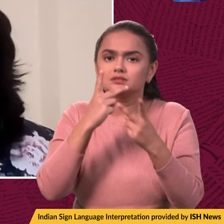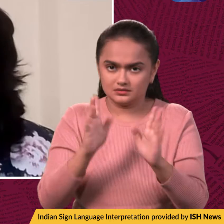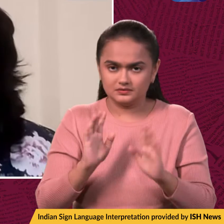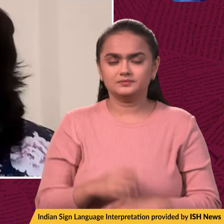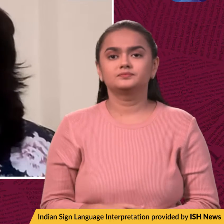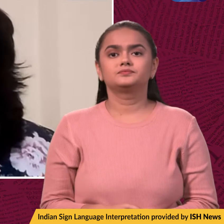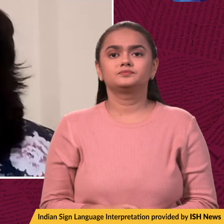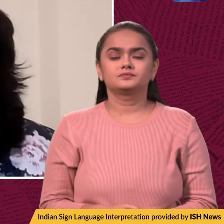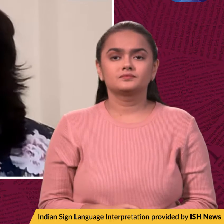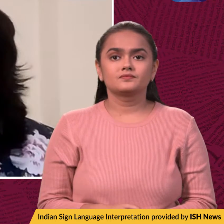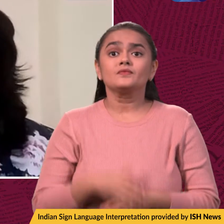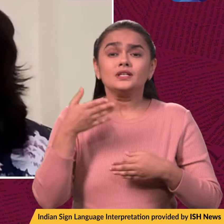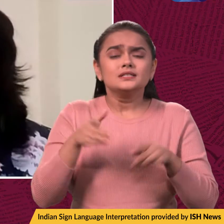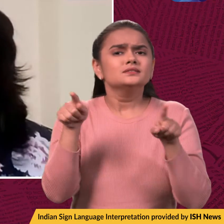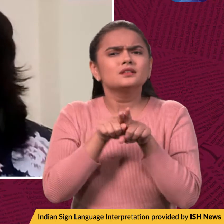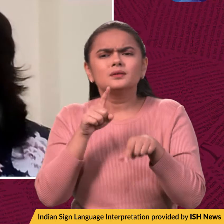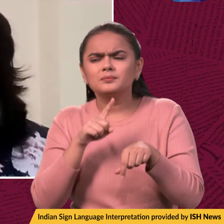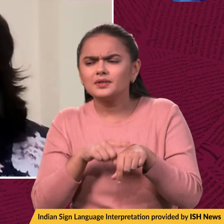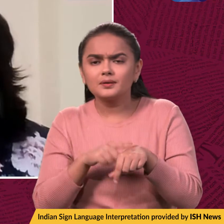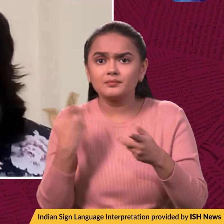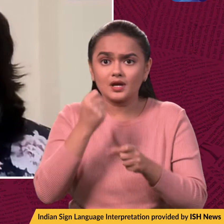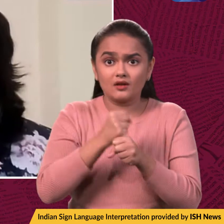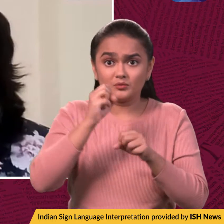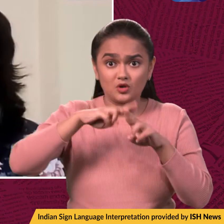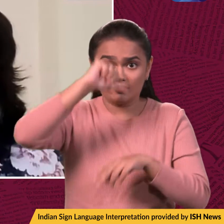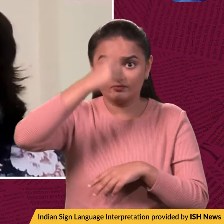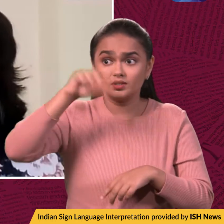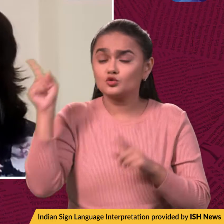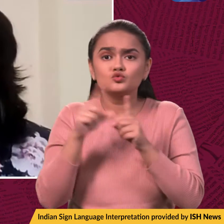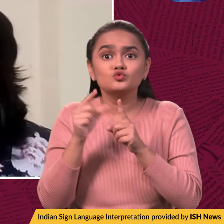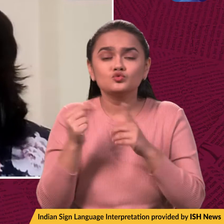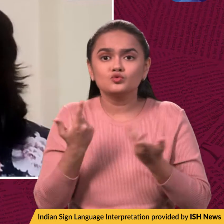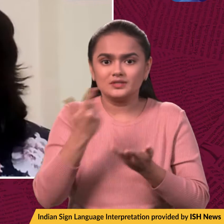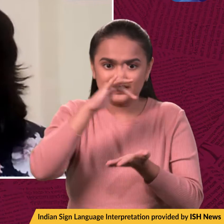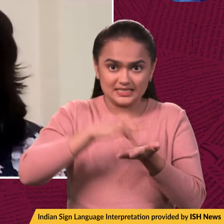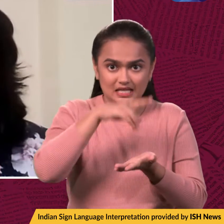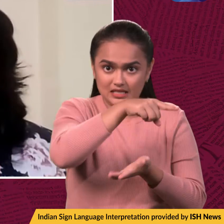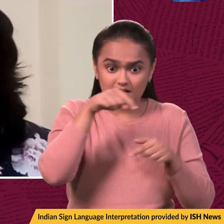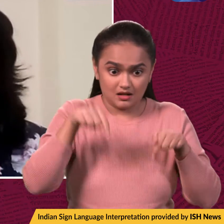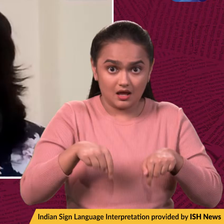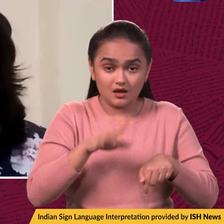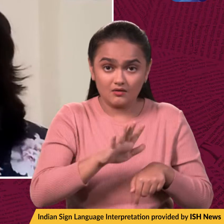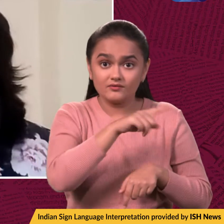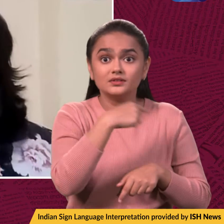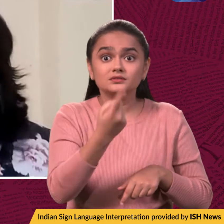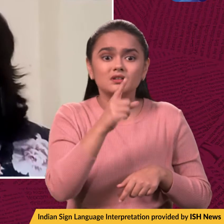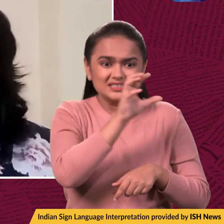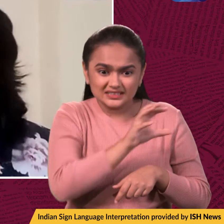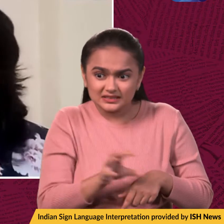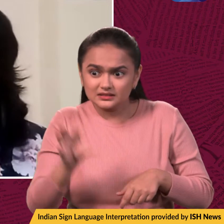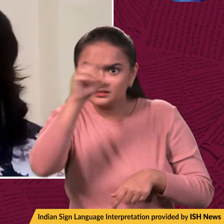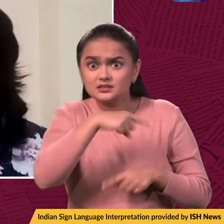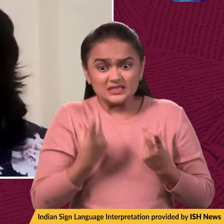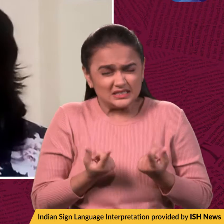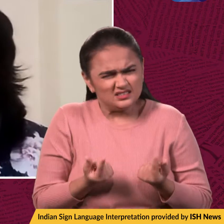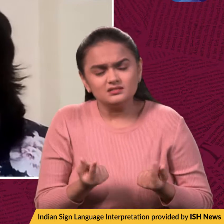Omicron variant. Meanwhile, this is what the government of India is doing. The centre has, as of today, asked states to